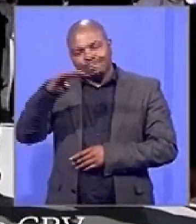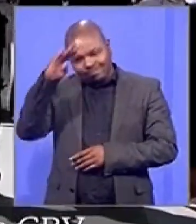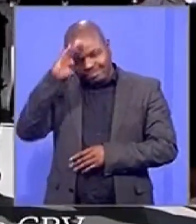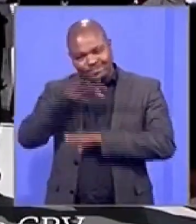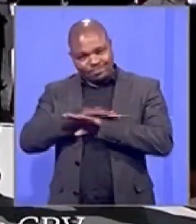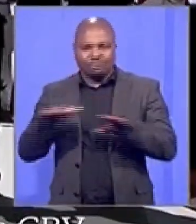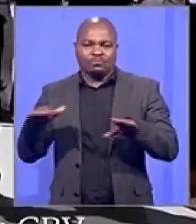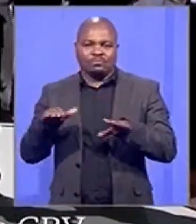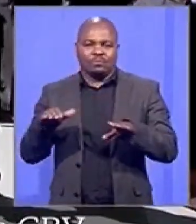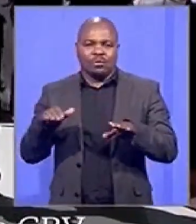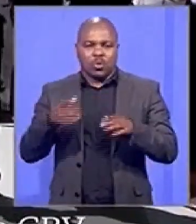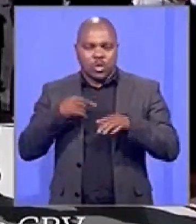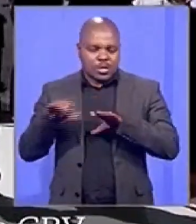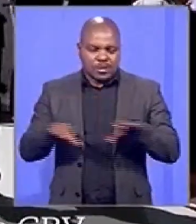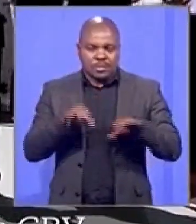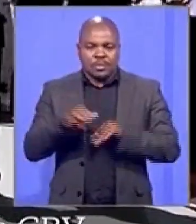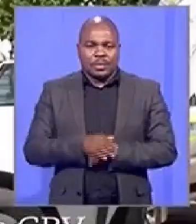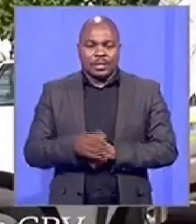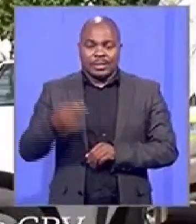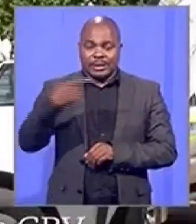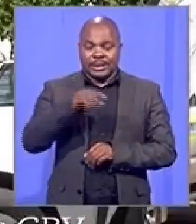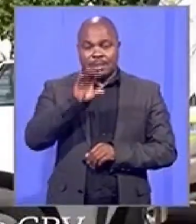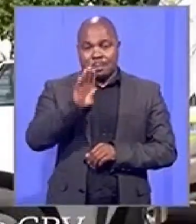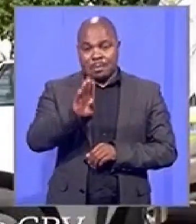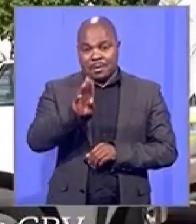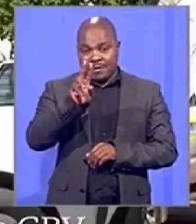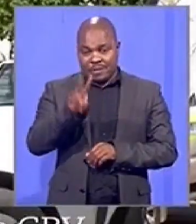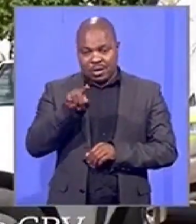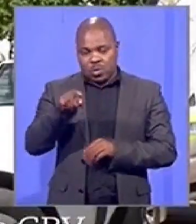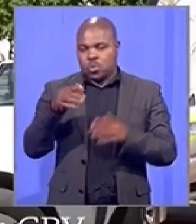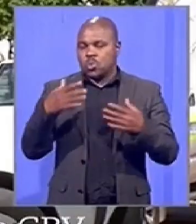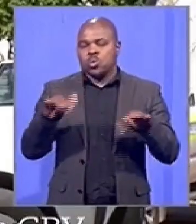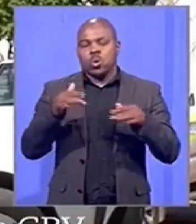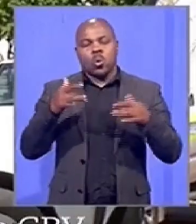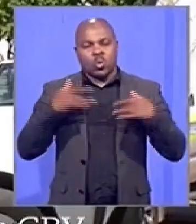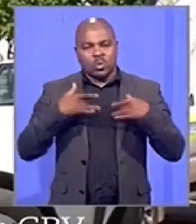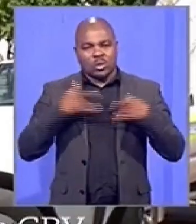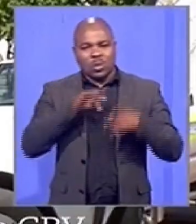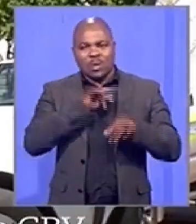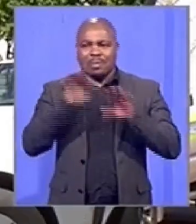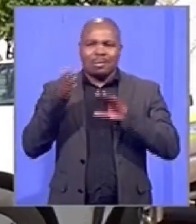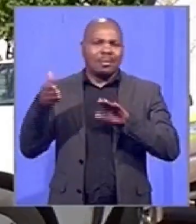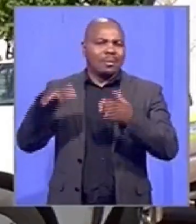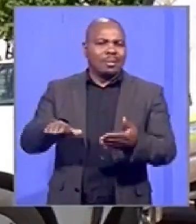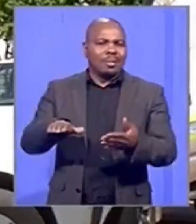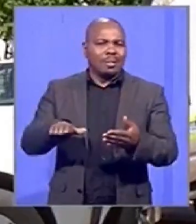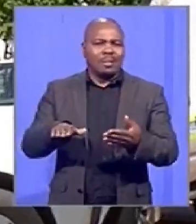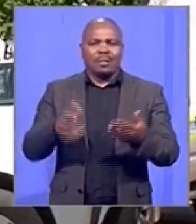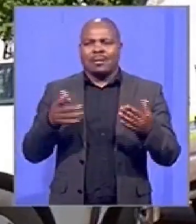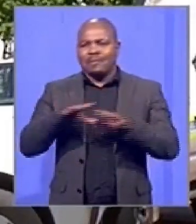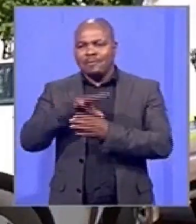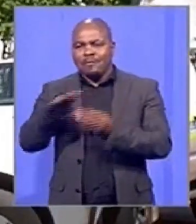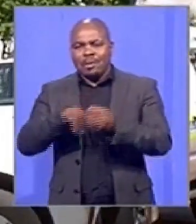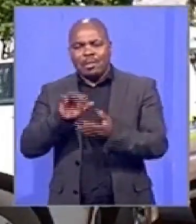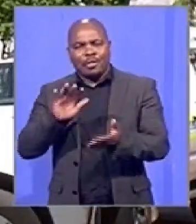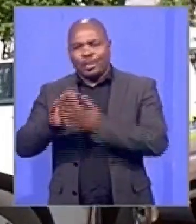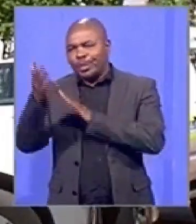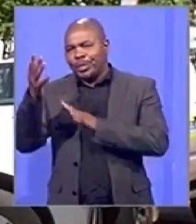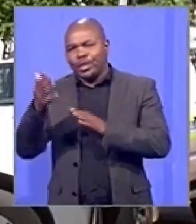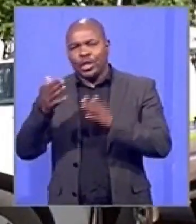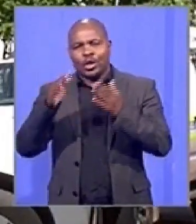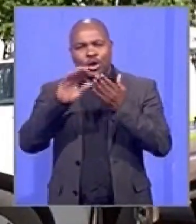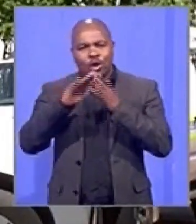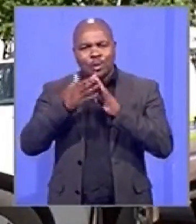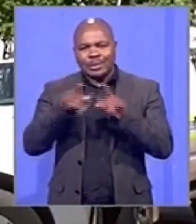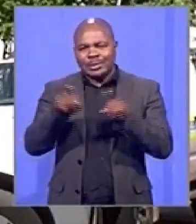taking action. GBV is a very concerning issue because lives are lost, families are broken, communities are